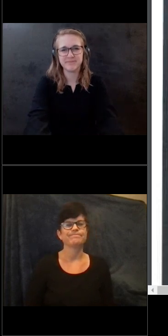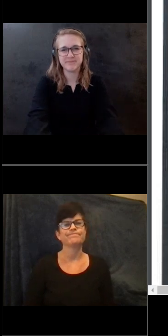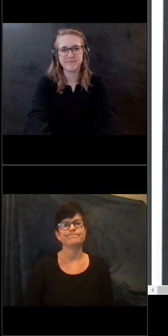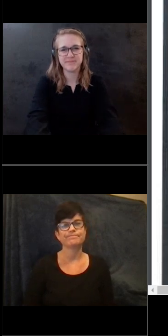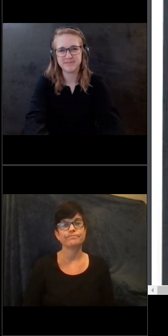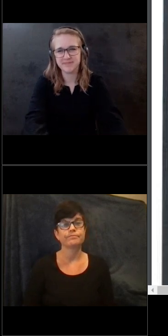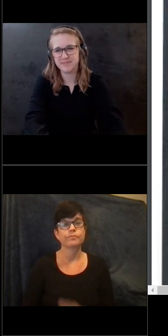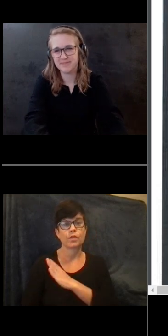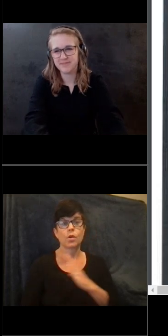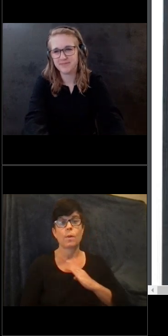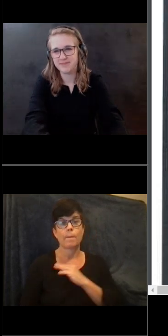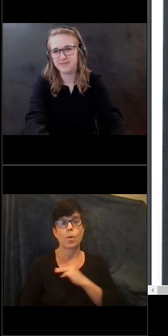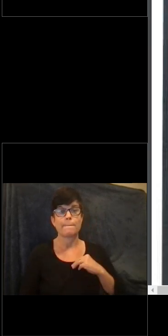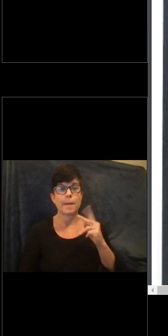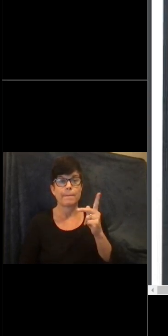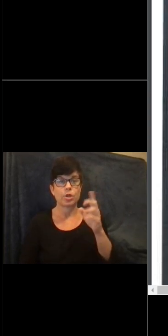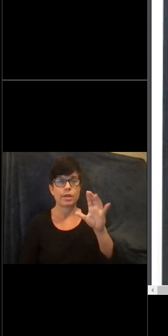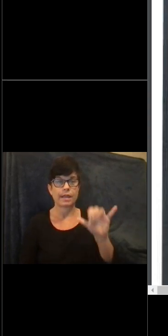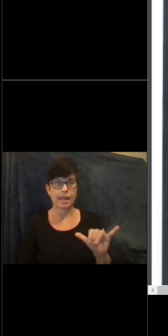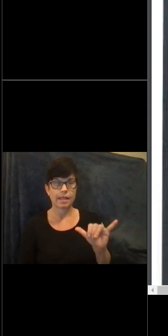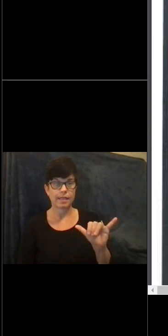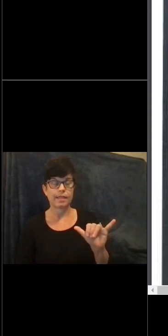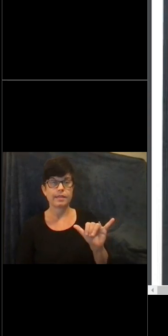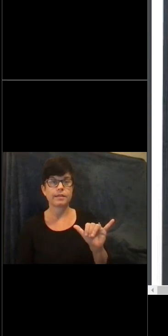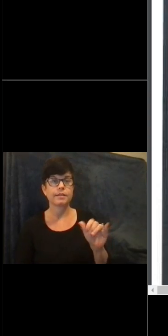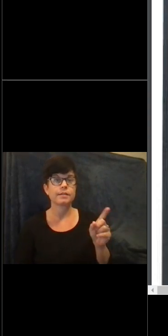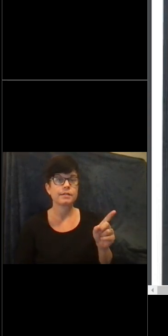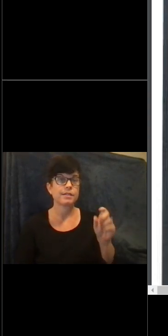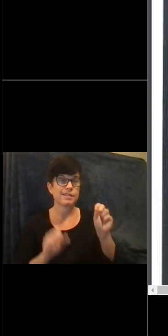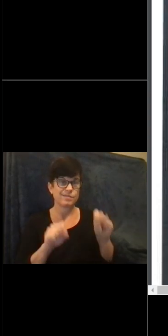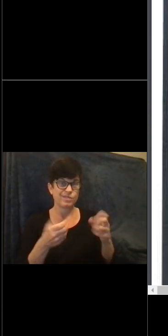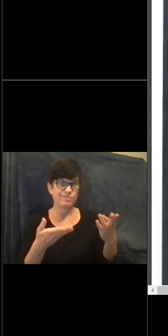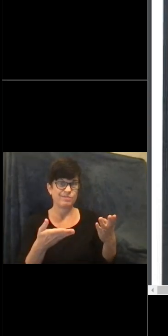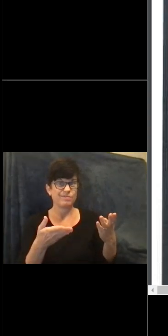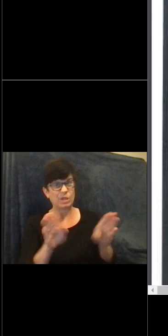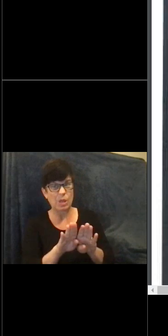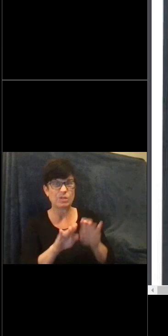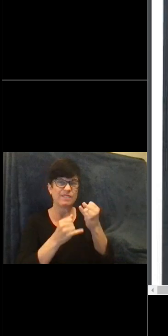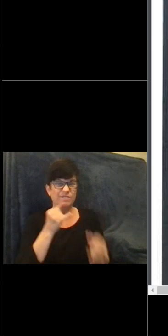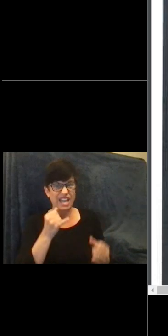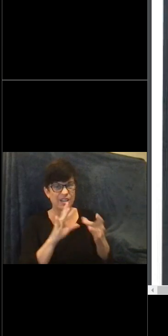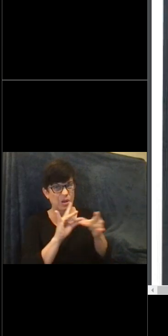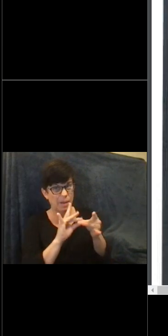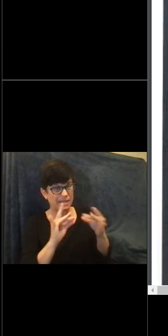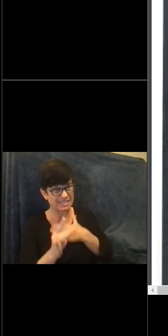Board Member Kelly, if we can call this, you know, closing comments or final comments.